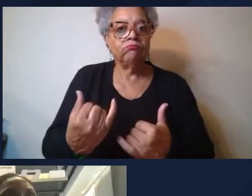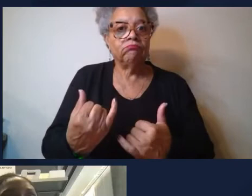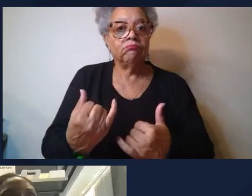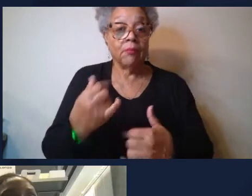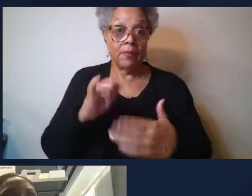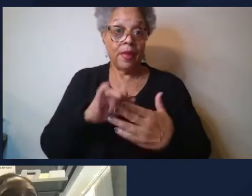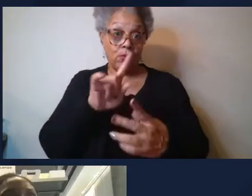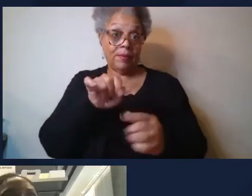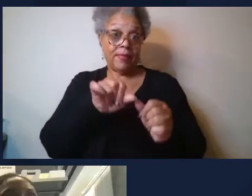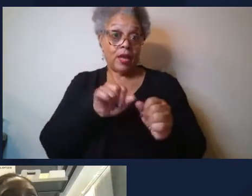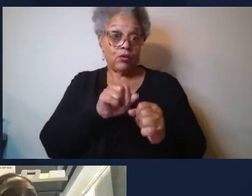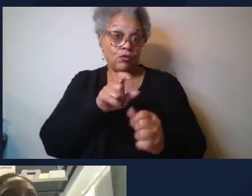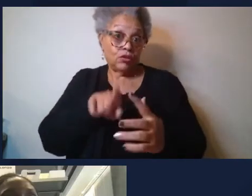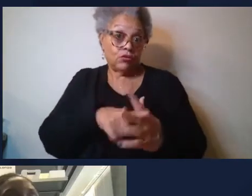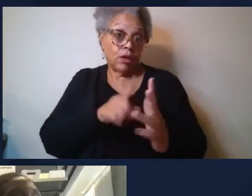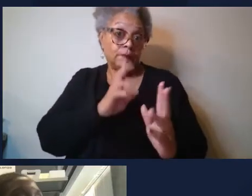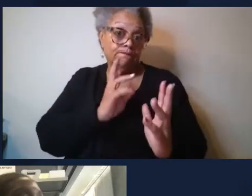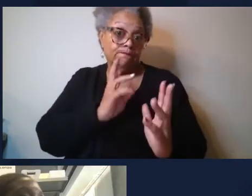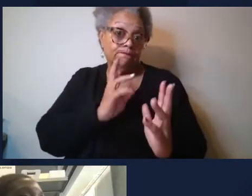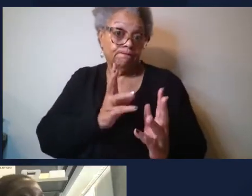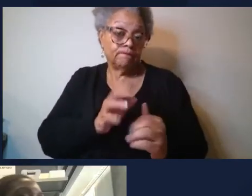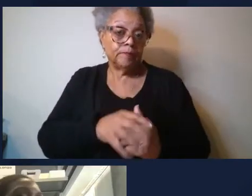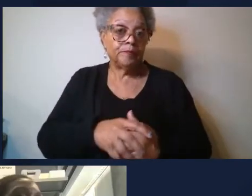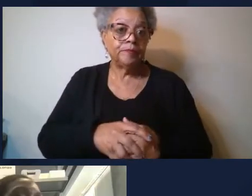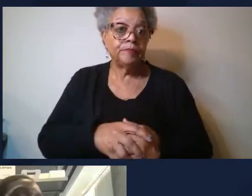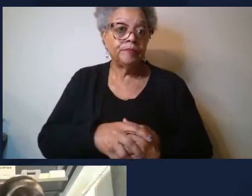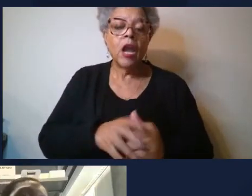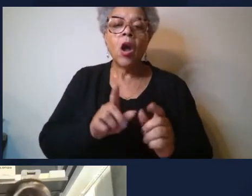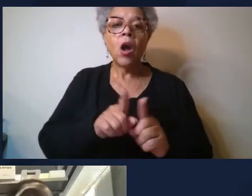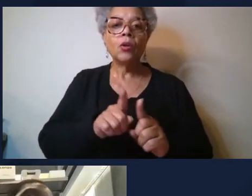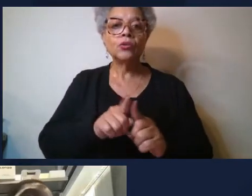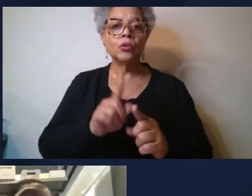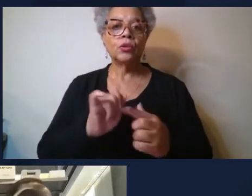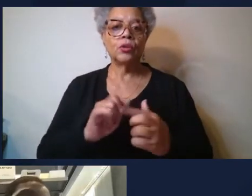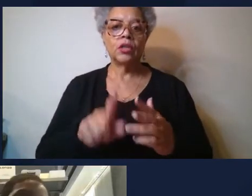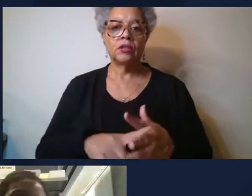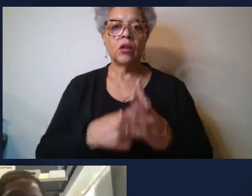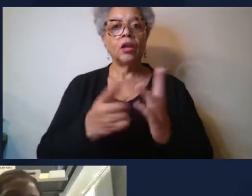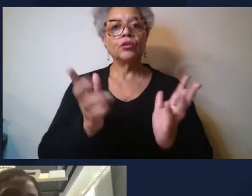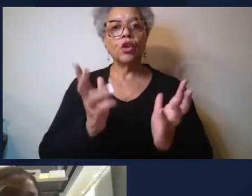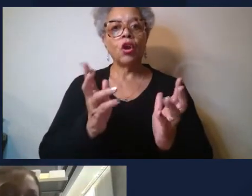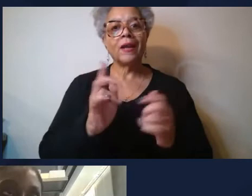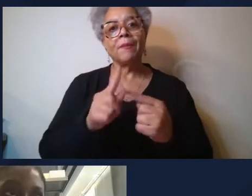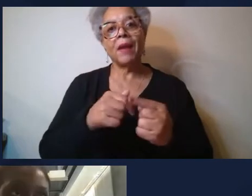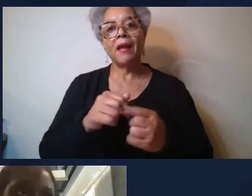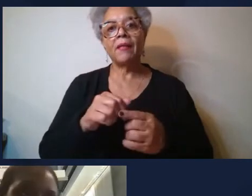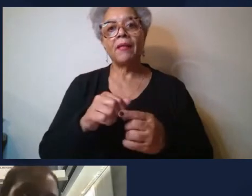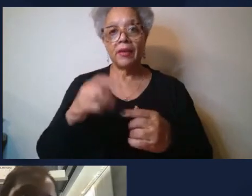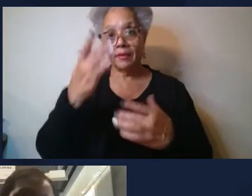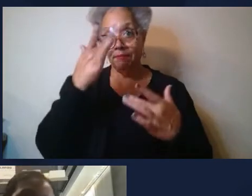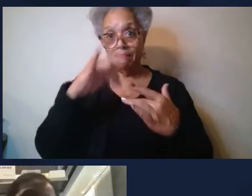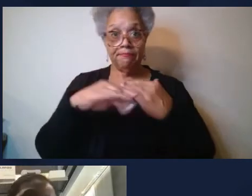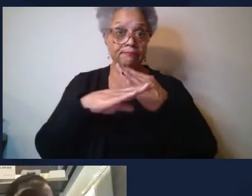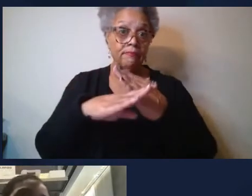about. And also, you could also begin to talk about the immunology in a